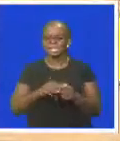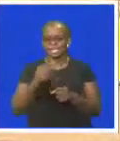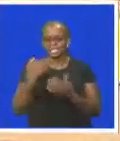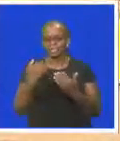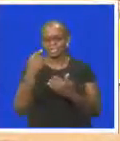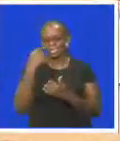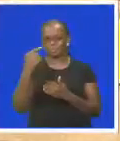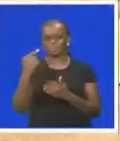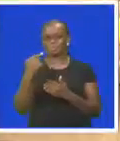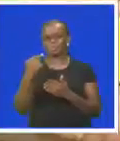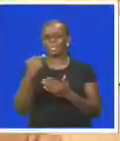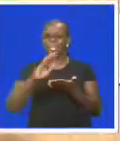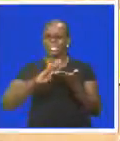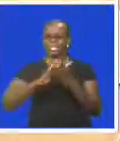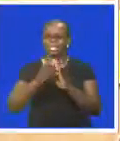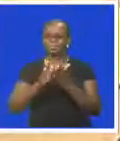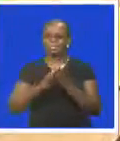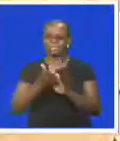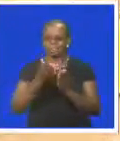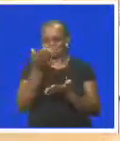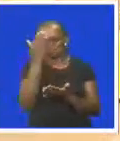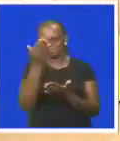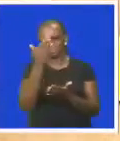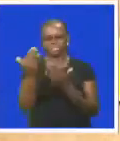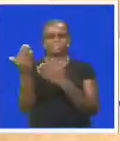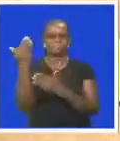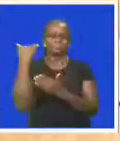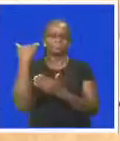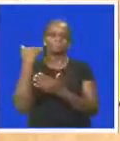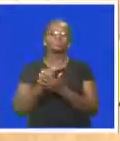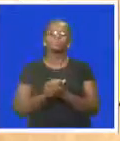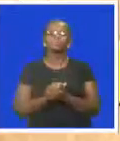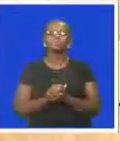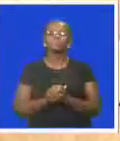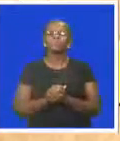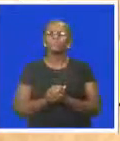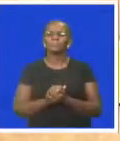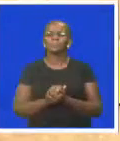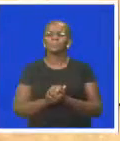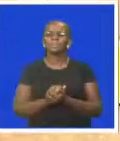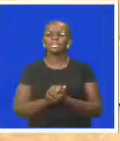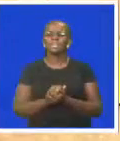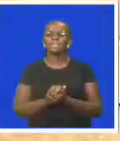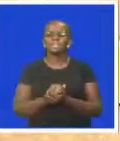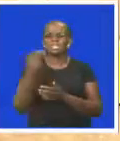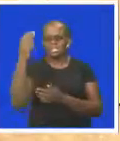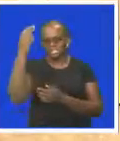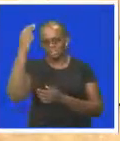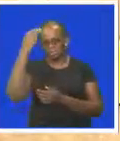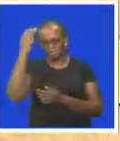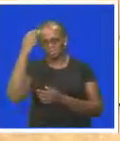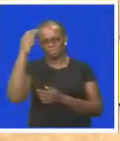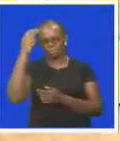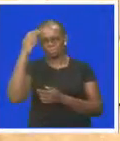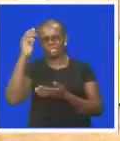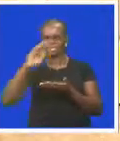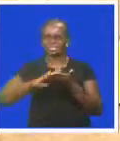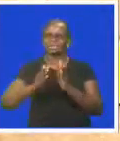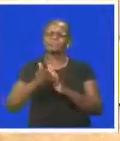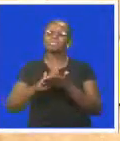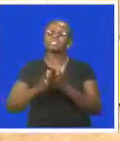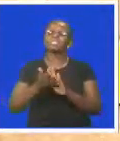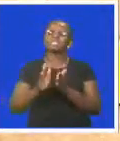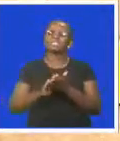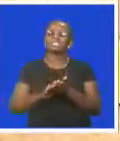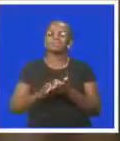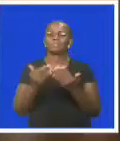shapes, the shapes that we have learned. So today we are going to review our letters, our shapes.